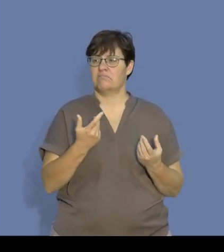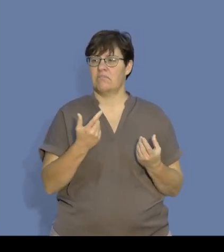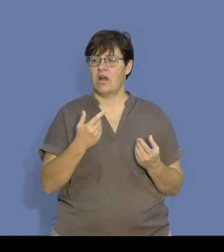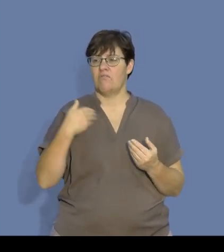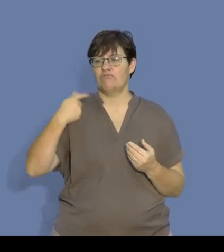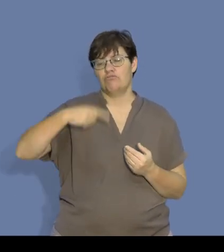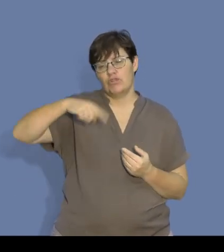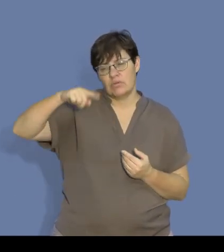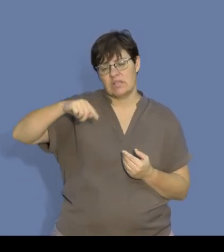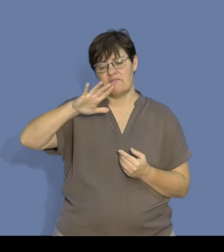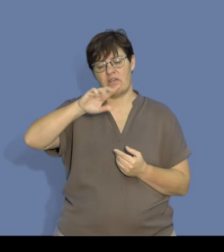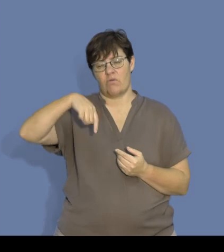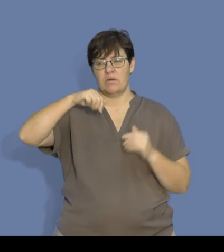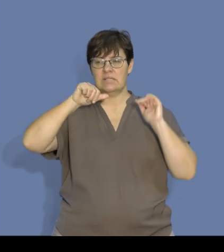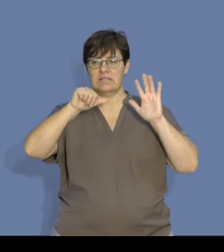is